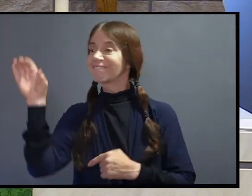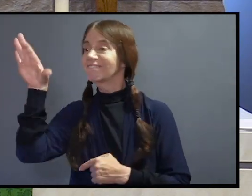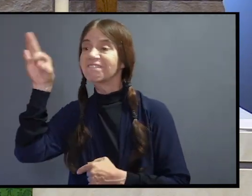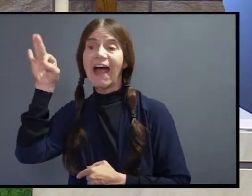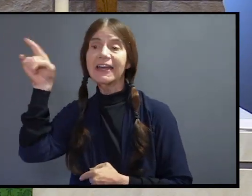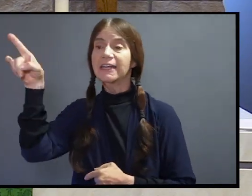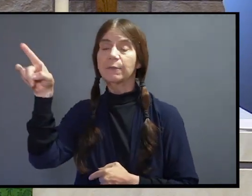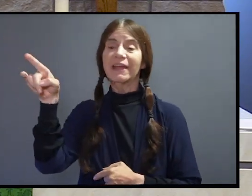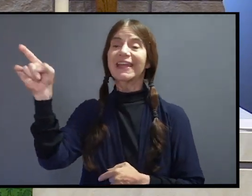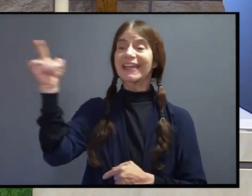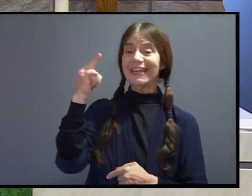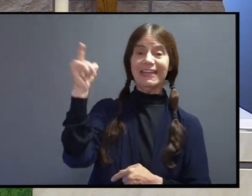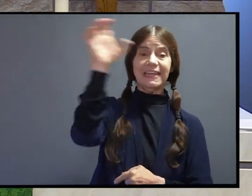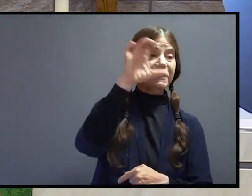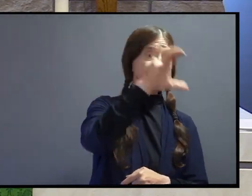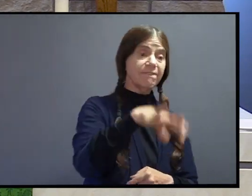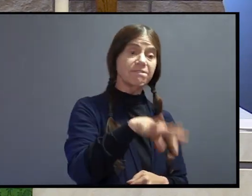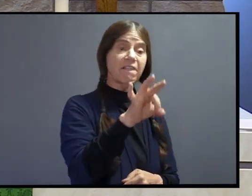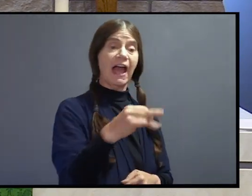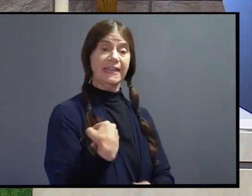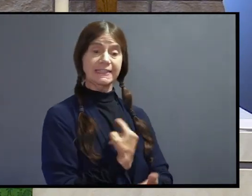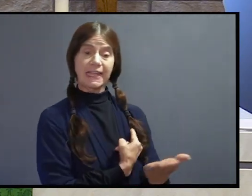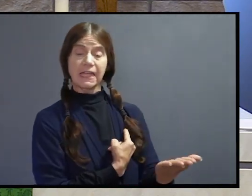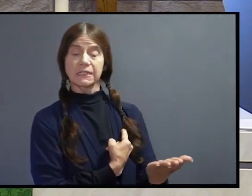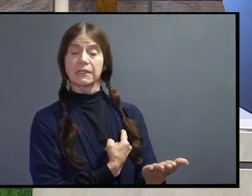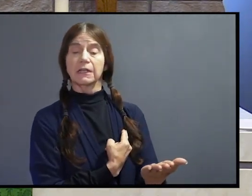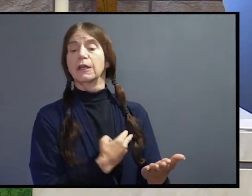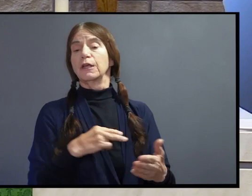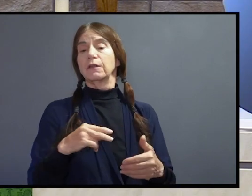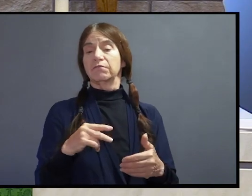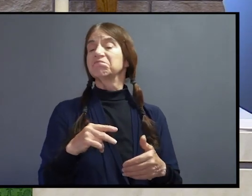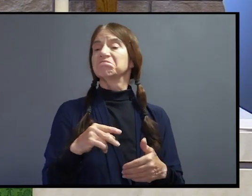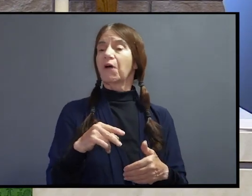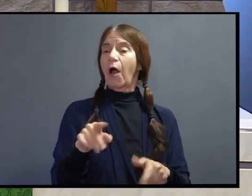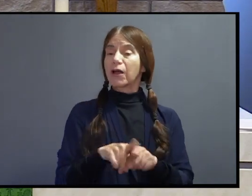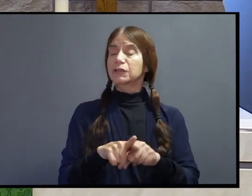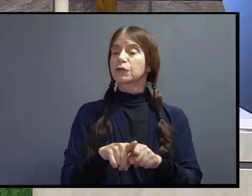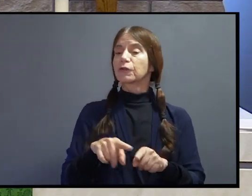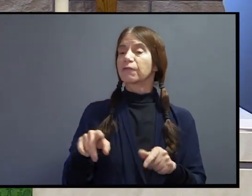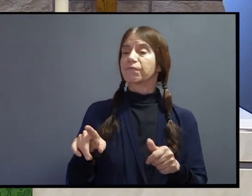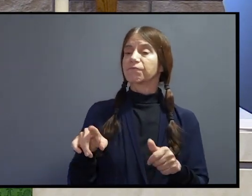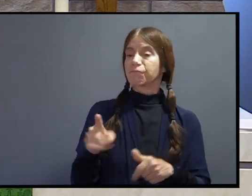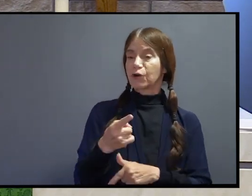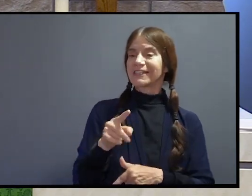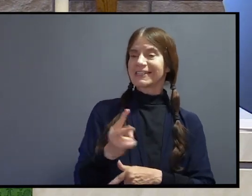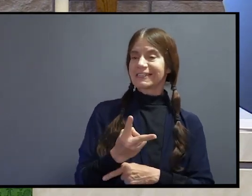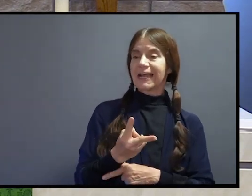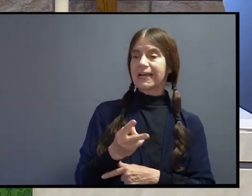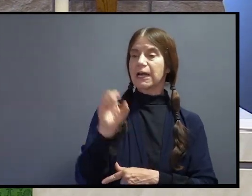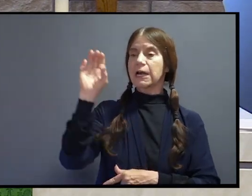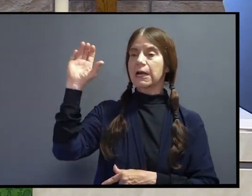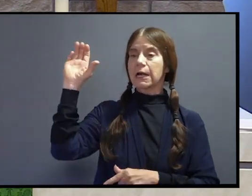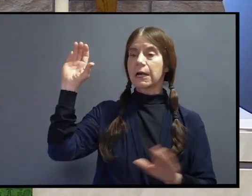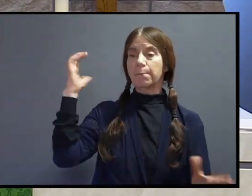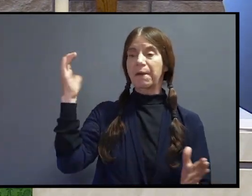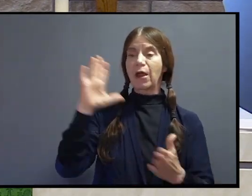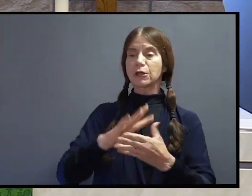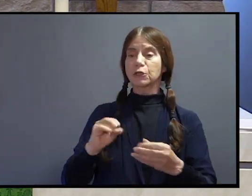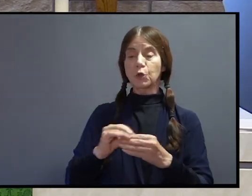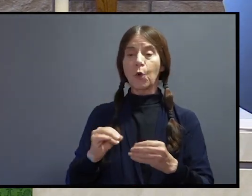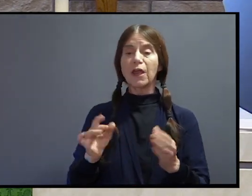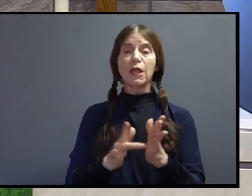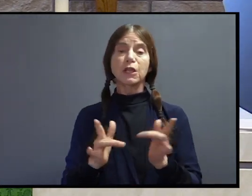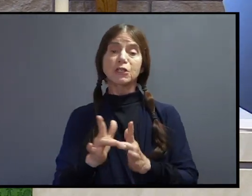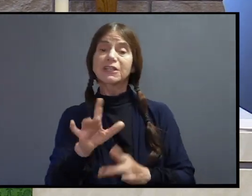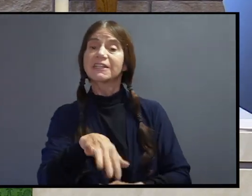us. And so it is in the first two parables as well. It's Jesus who